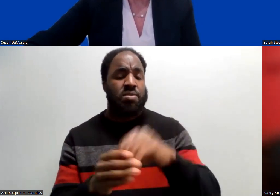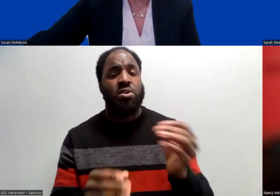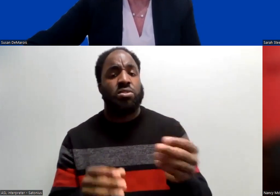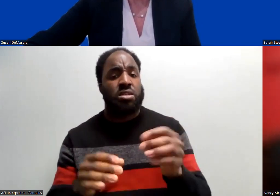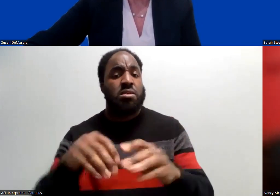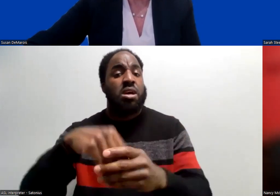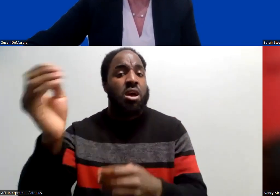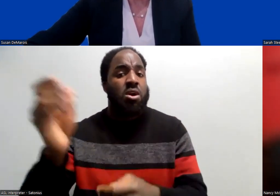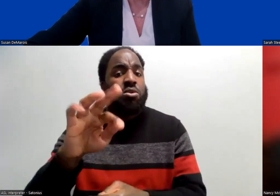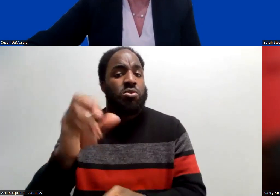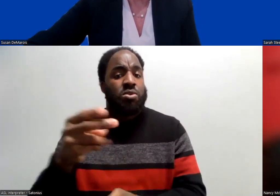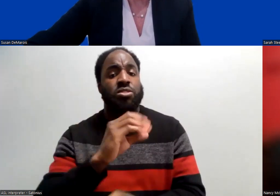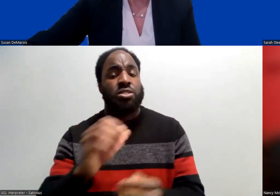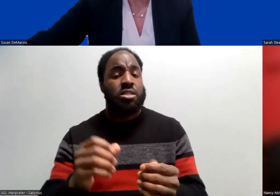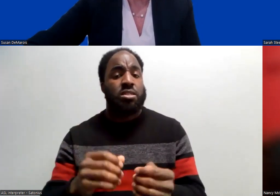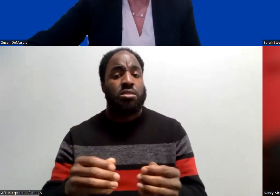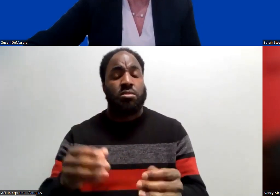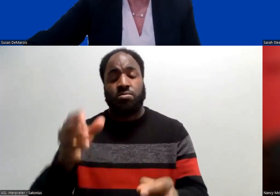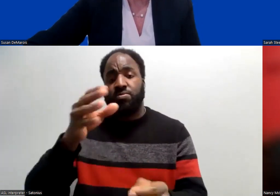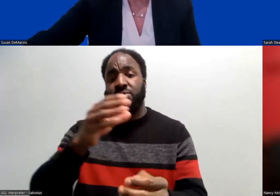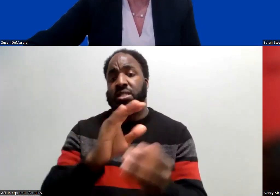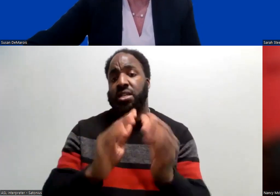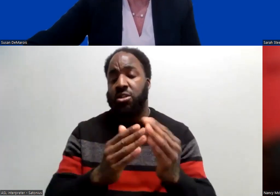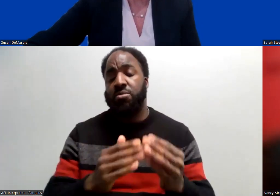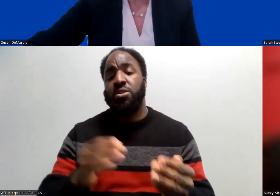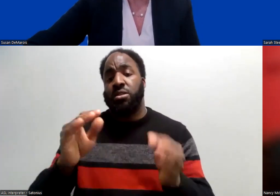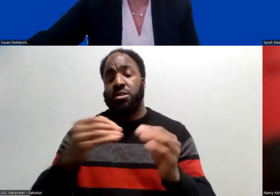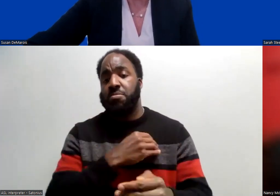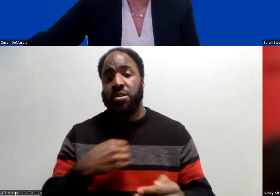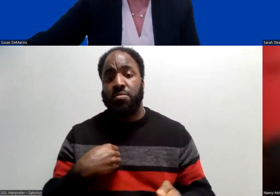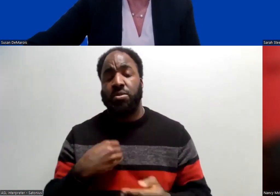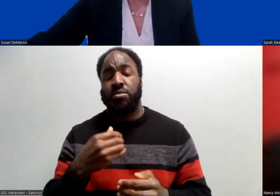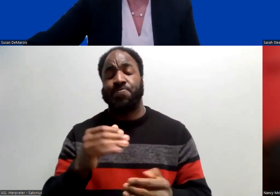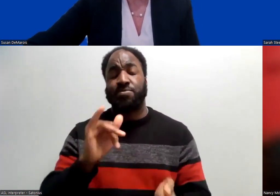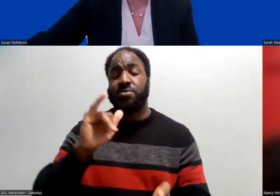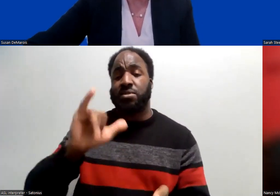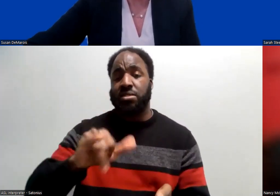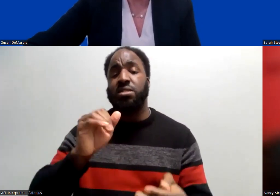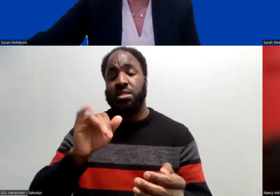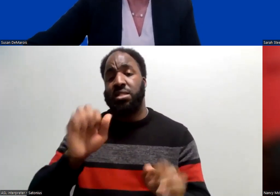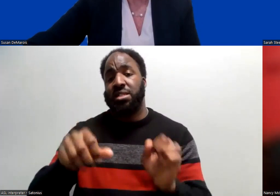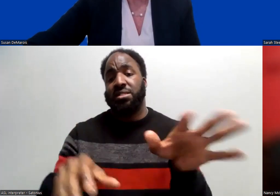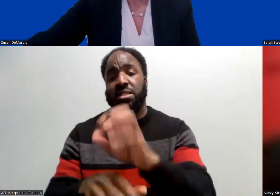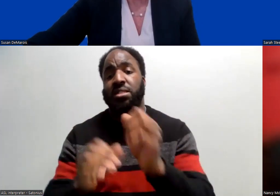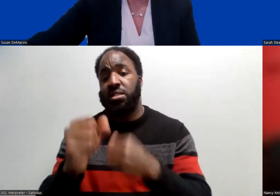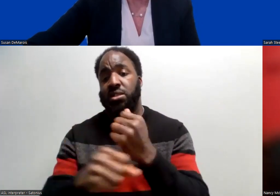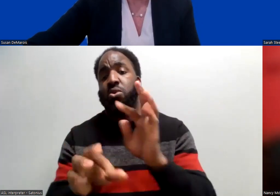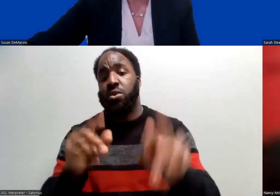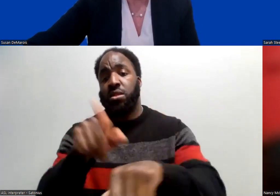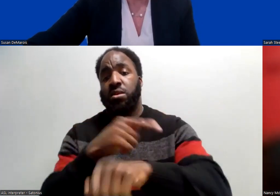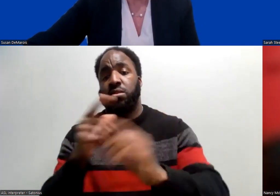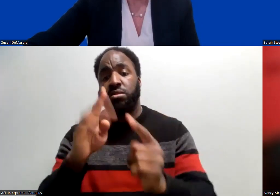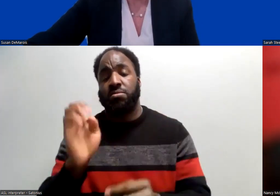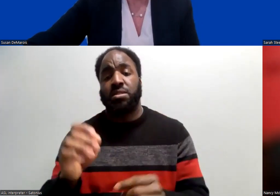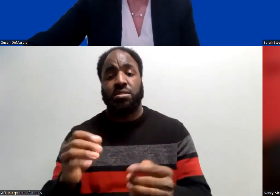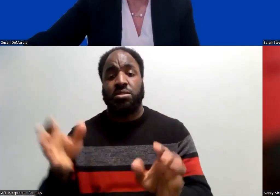for constituents and community members. And that could take a year or longer to be